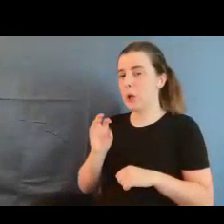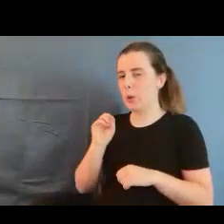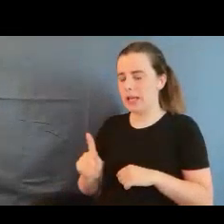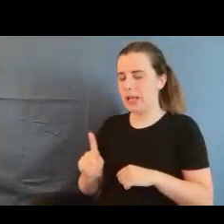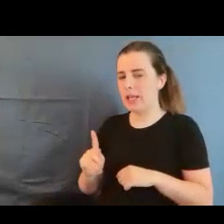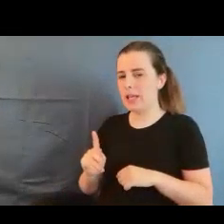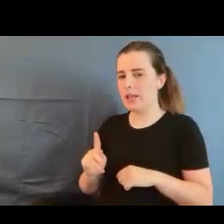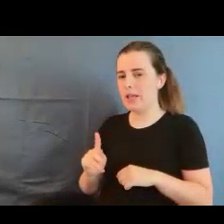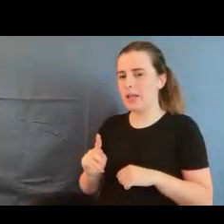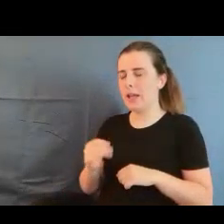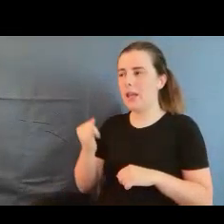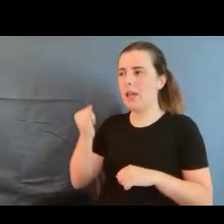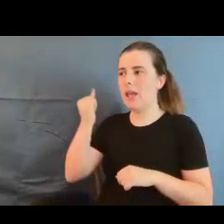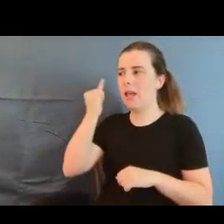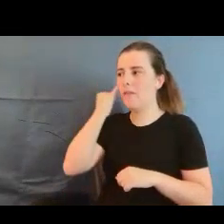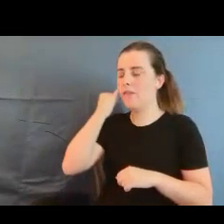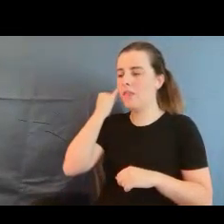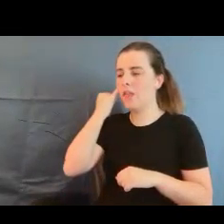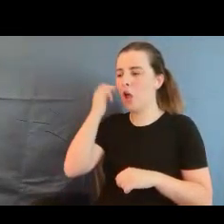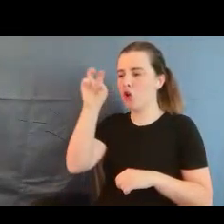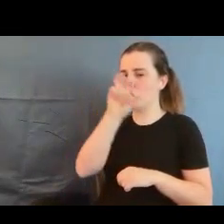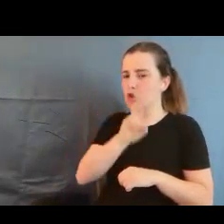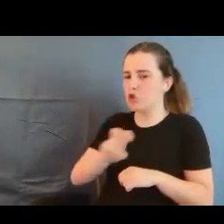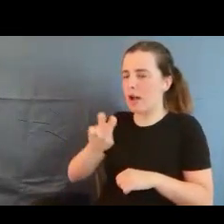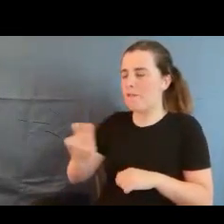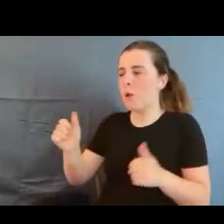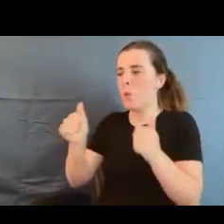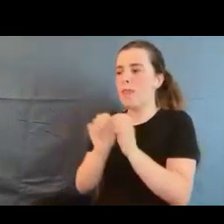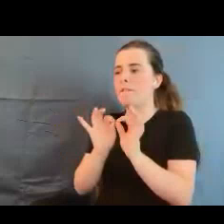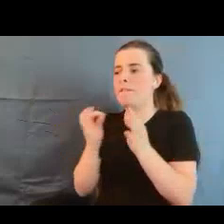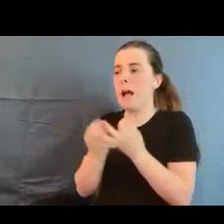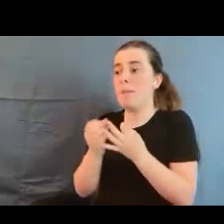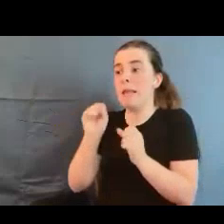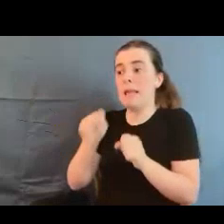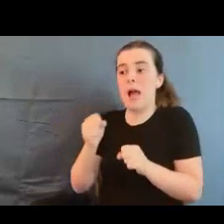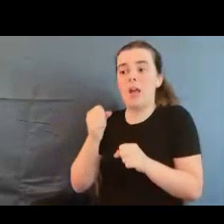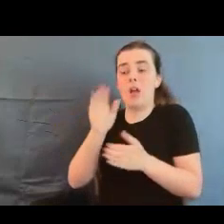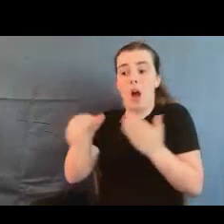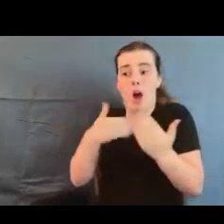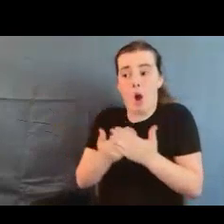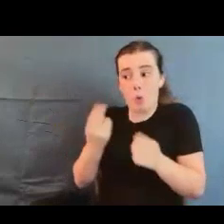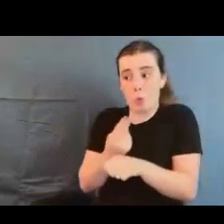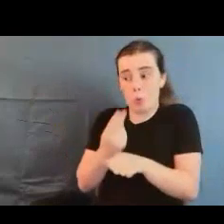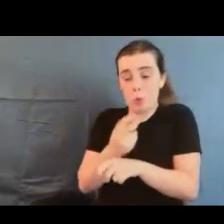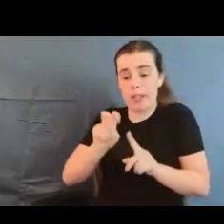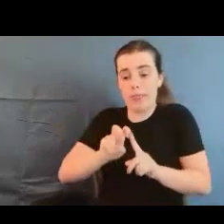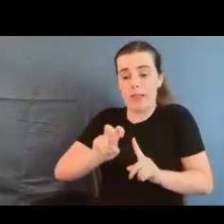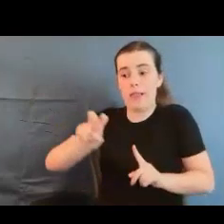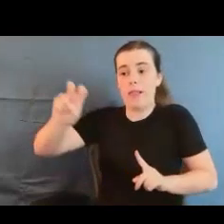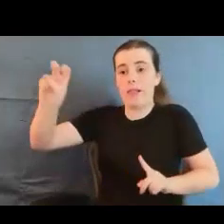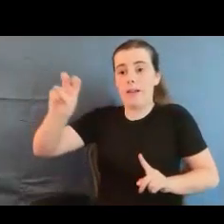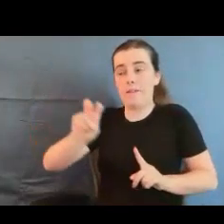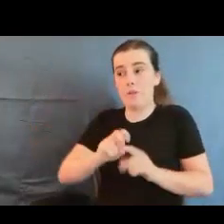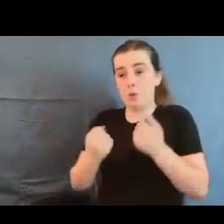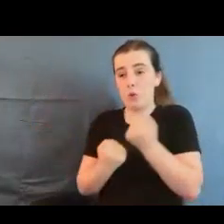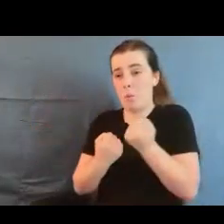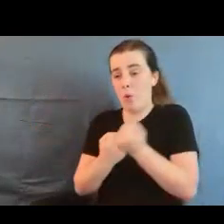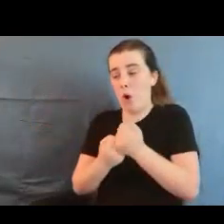Okay. If they're traveling with their family, can all of them take the lift to support at Hidden Peak as part of the